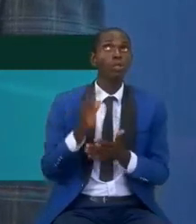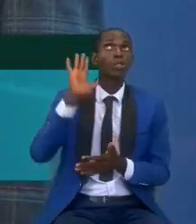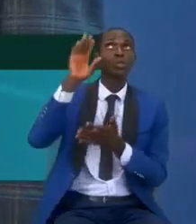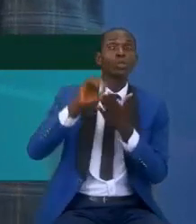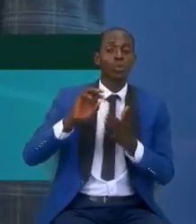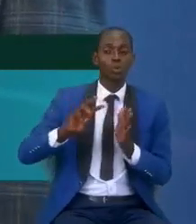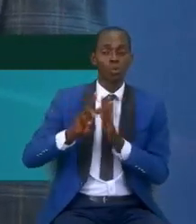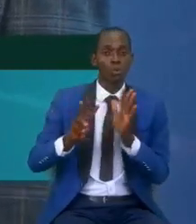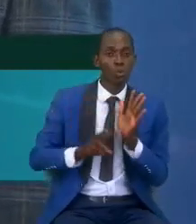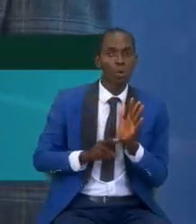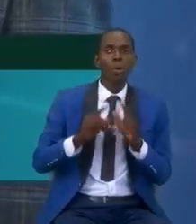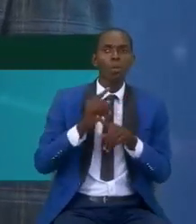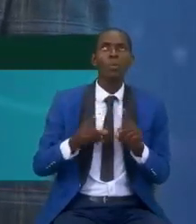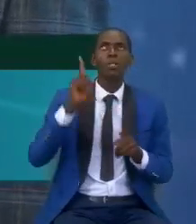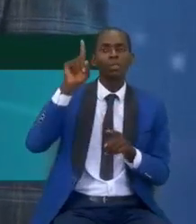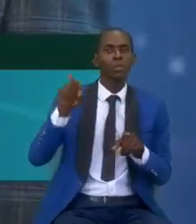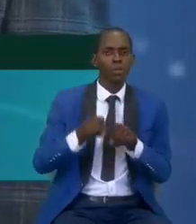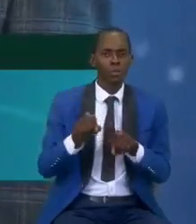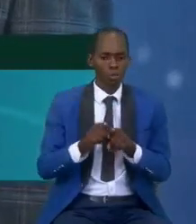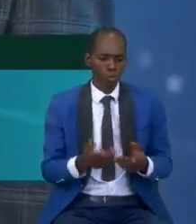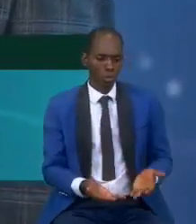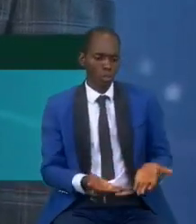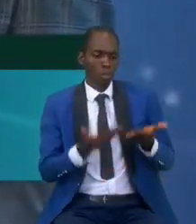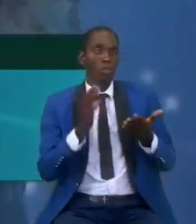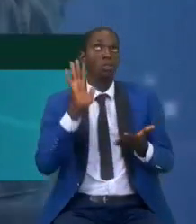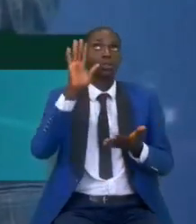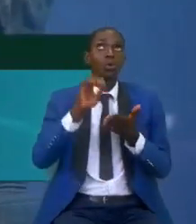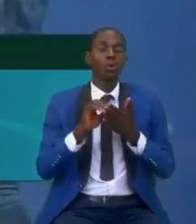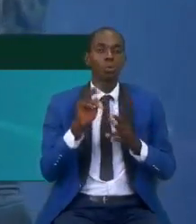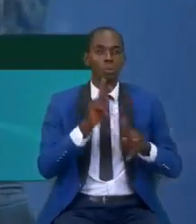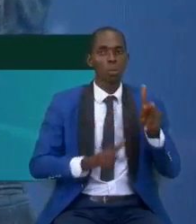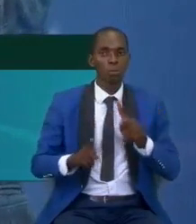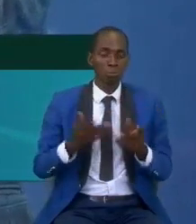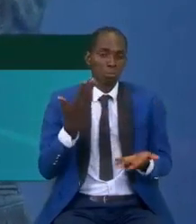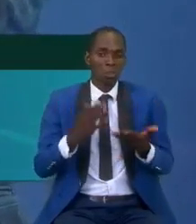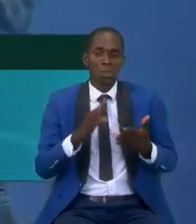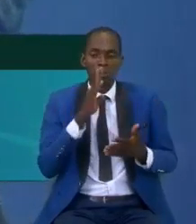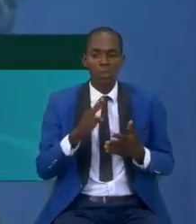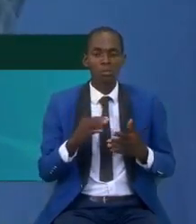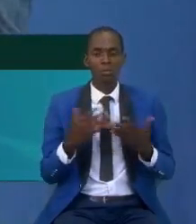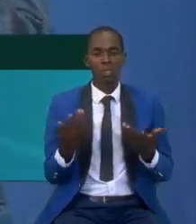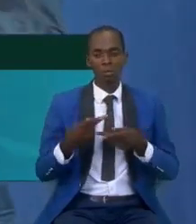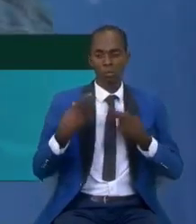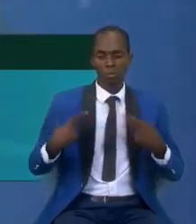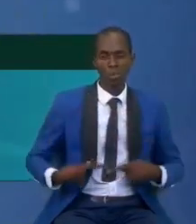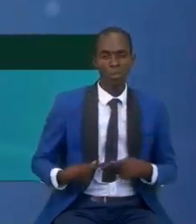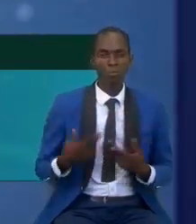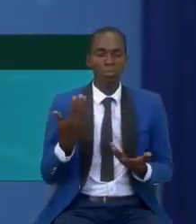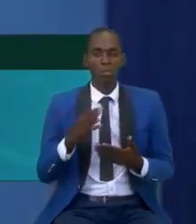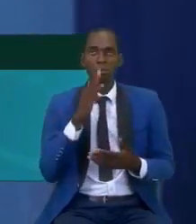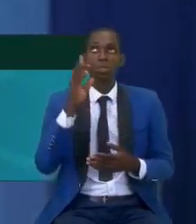princes or they are preachers or they are pastors or proclaimers of the word of God,